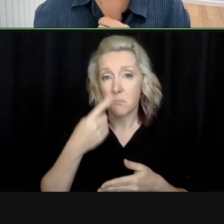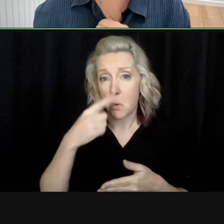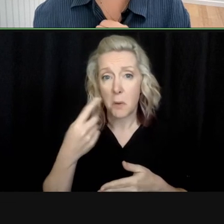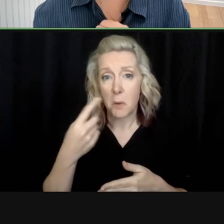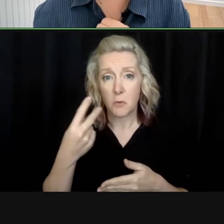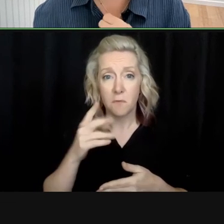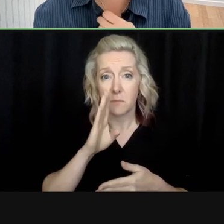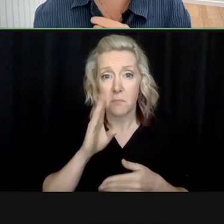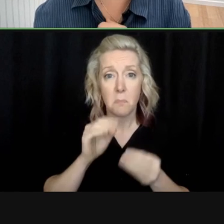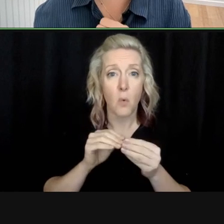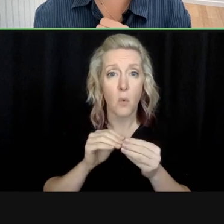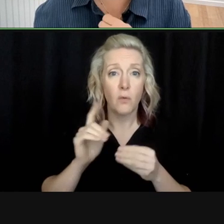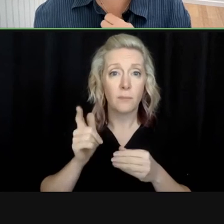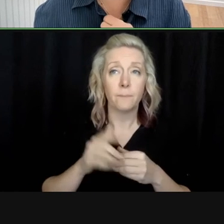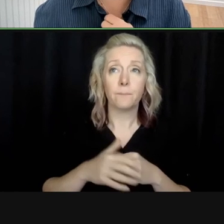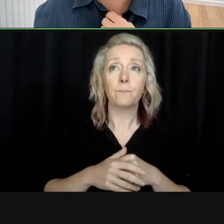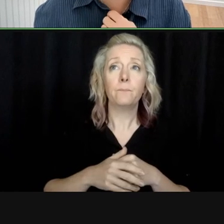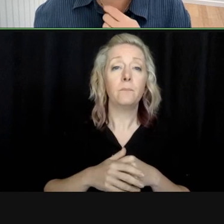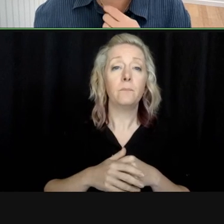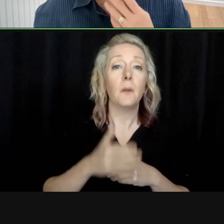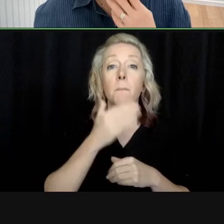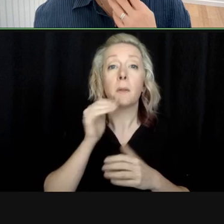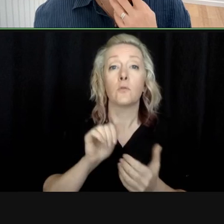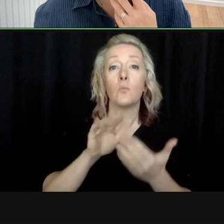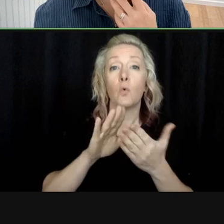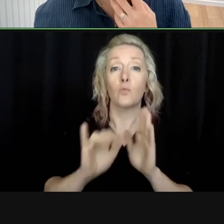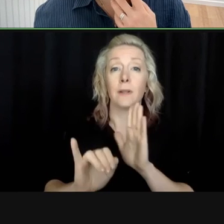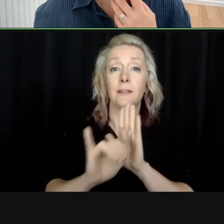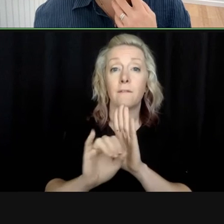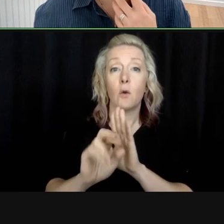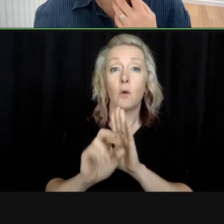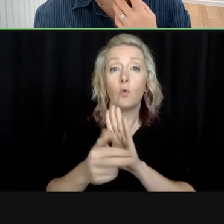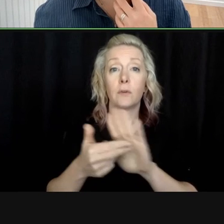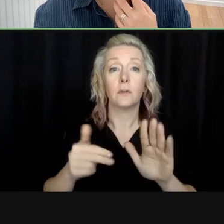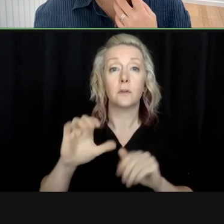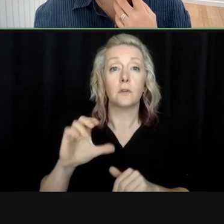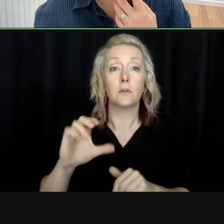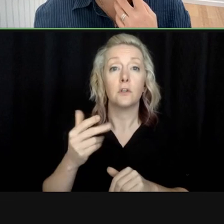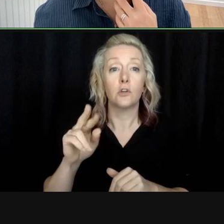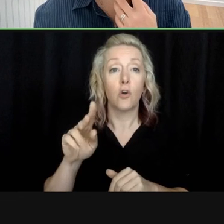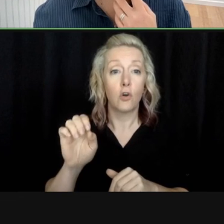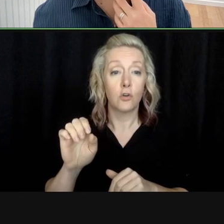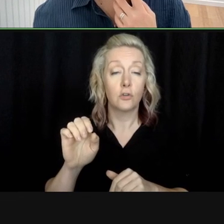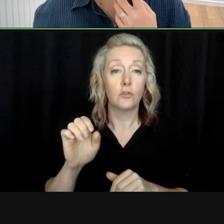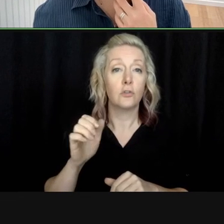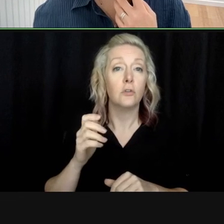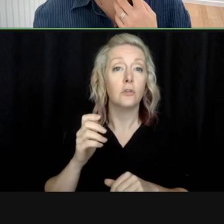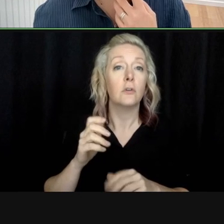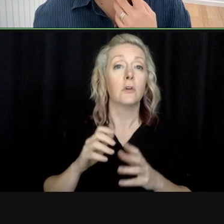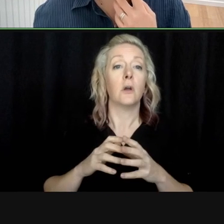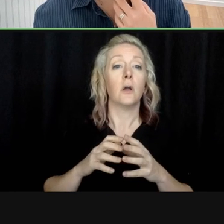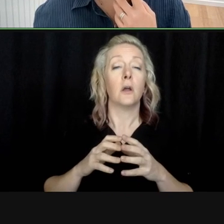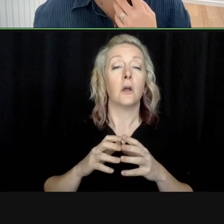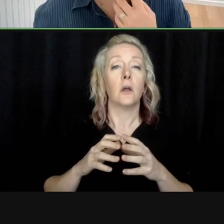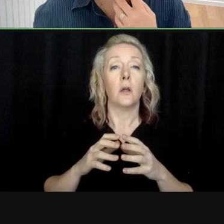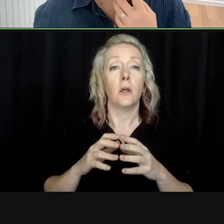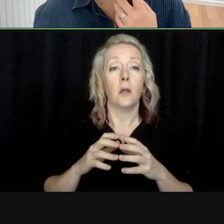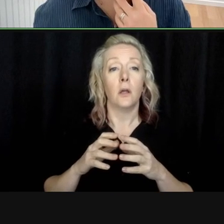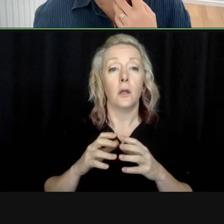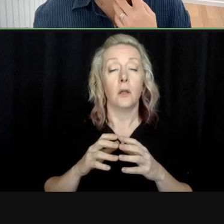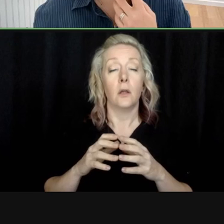more. What's the best way to identify or get a diagnosis of charge? My apologies if this question. So